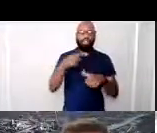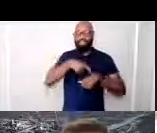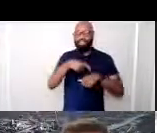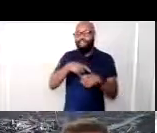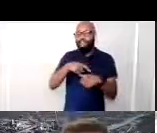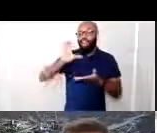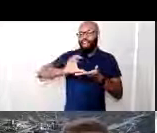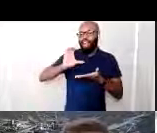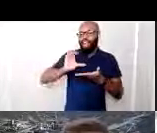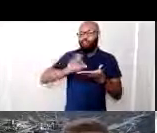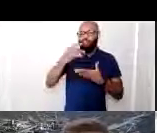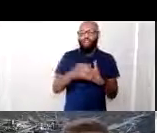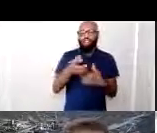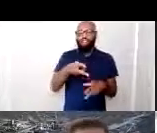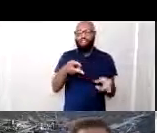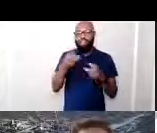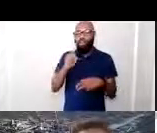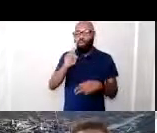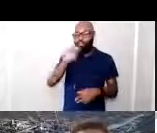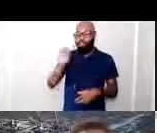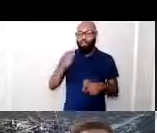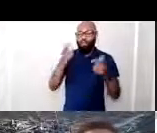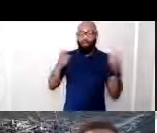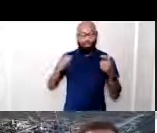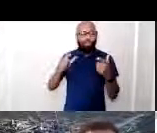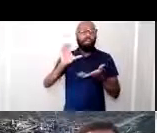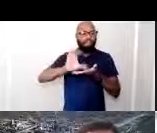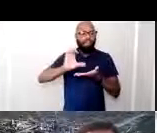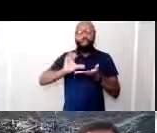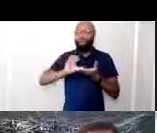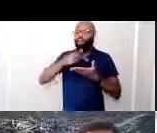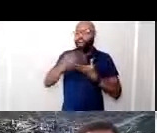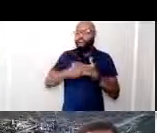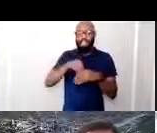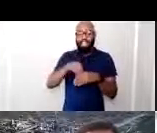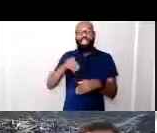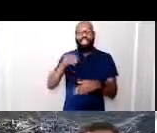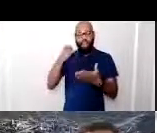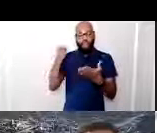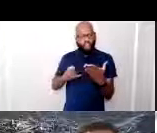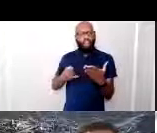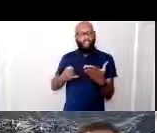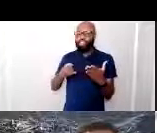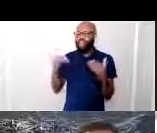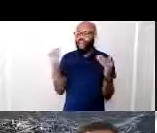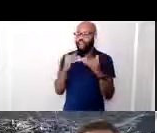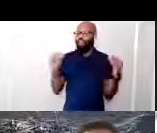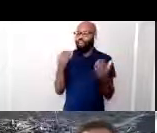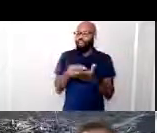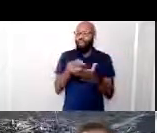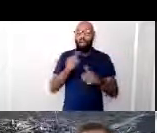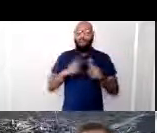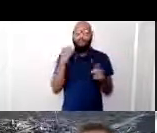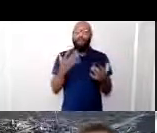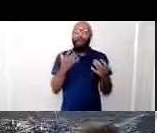pull 1% from those big capital projects into the Arts Equity Fund. But let's say we are doing a big road or